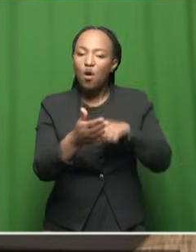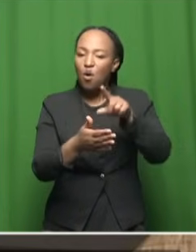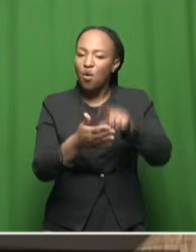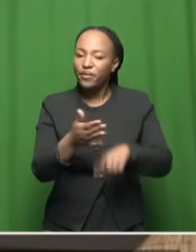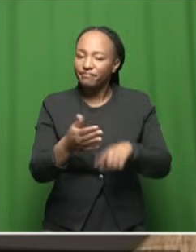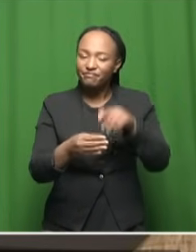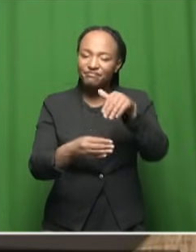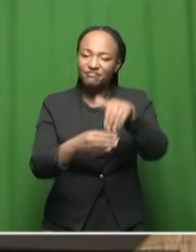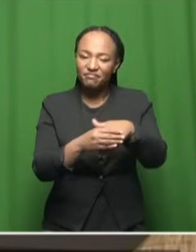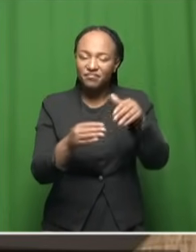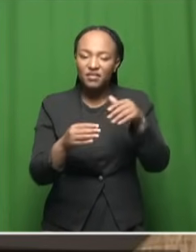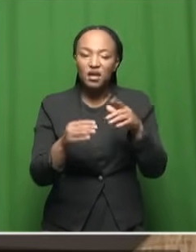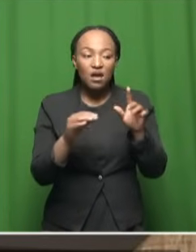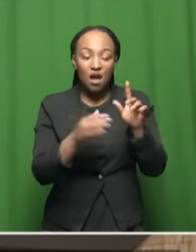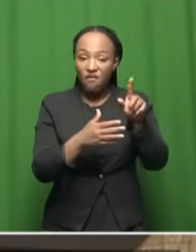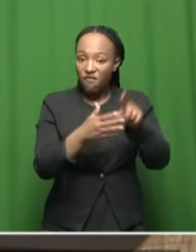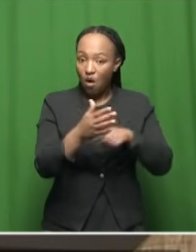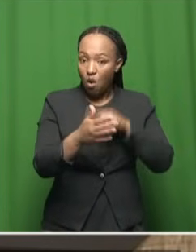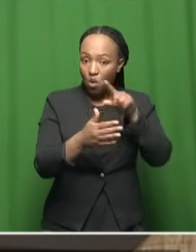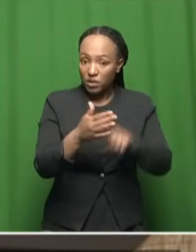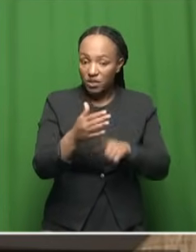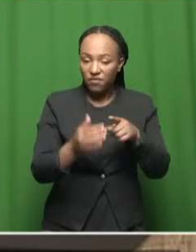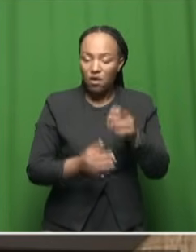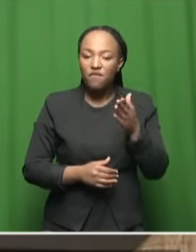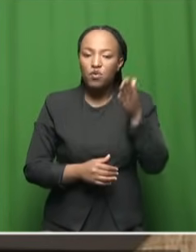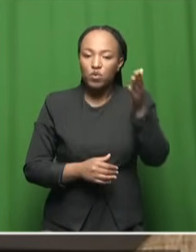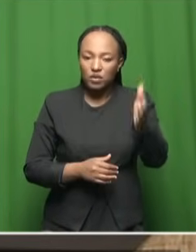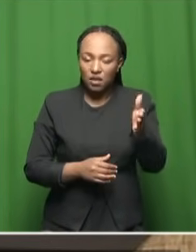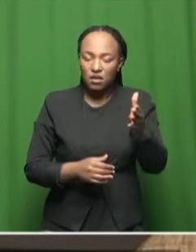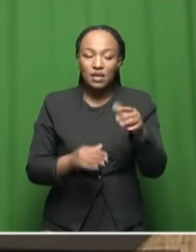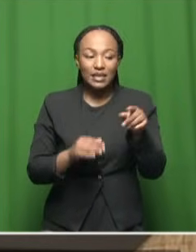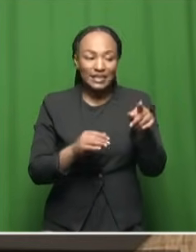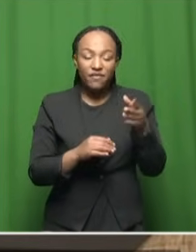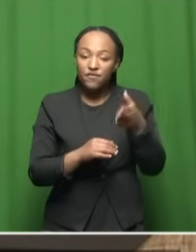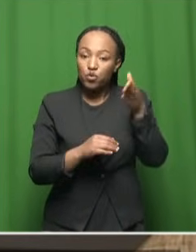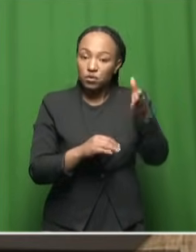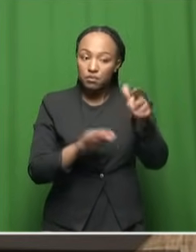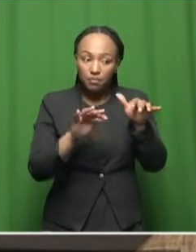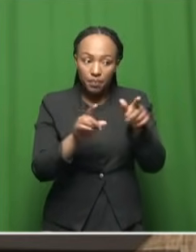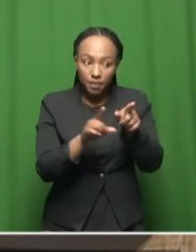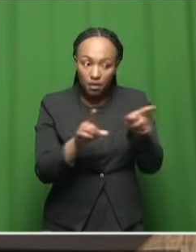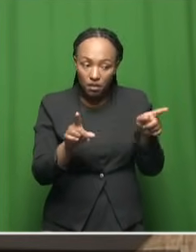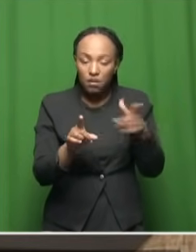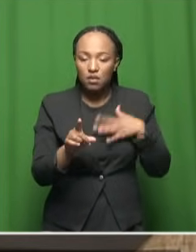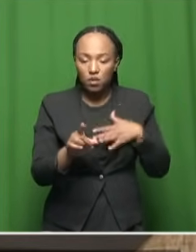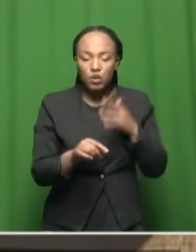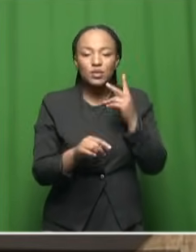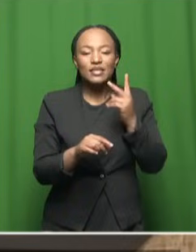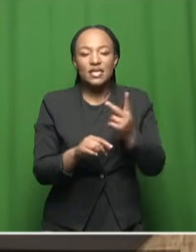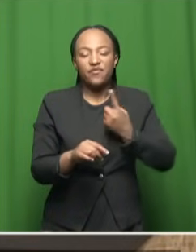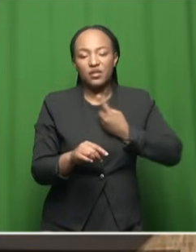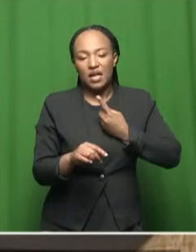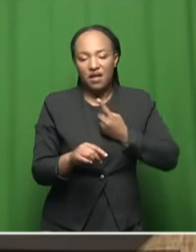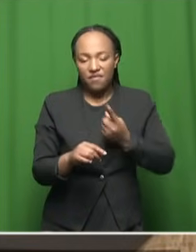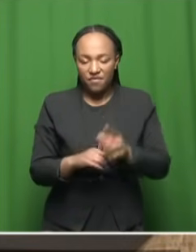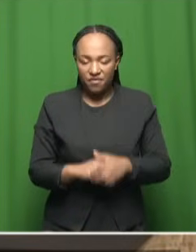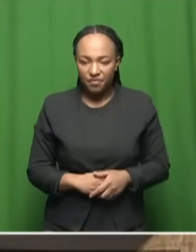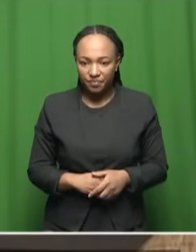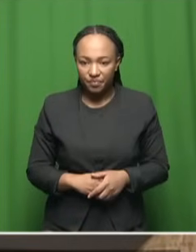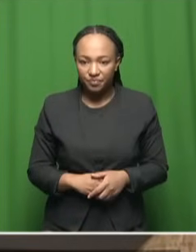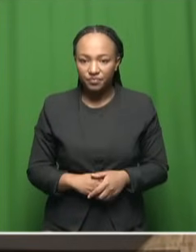the future and for the future, and the kind of future that people want to see for themselves. We are moving